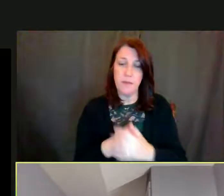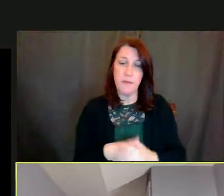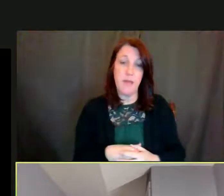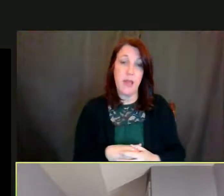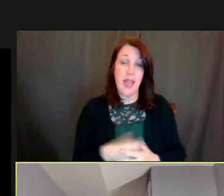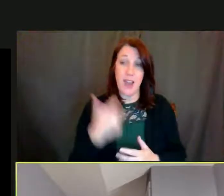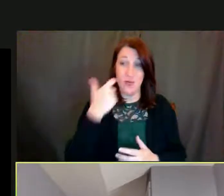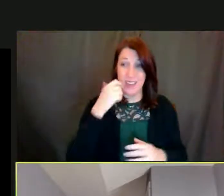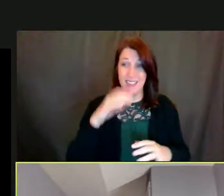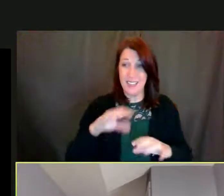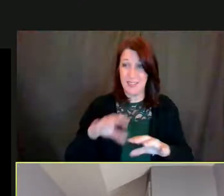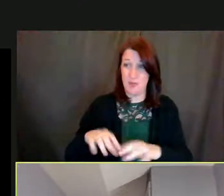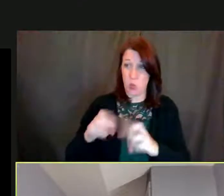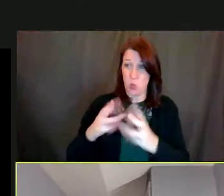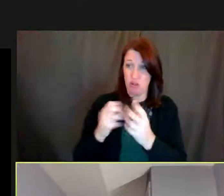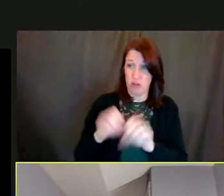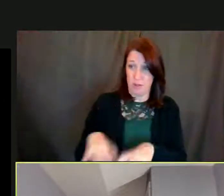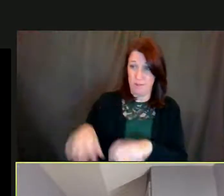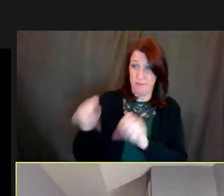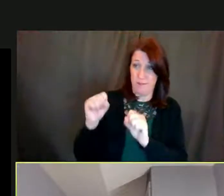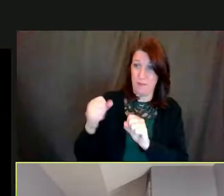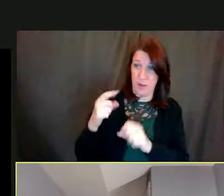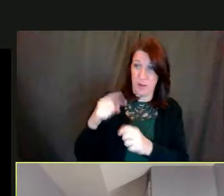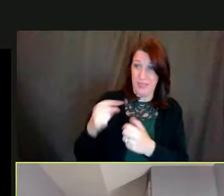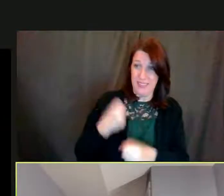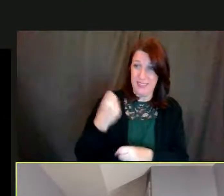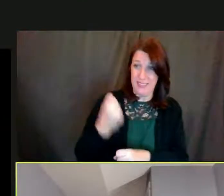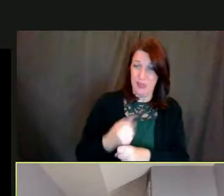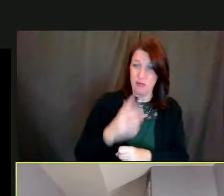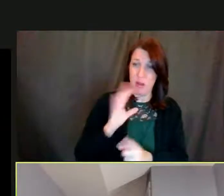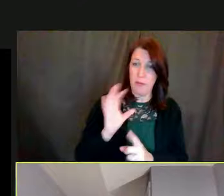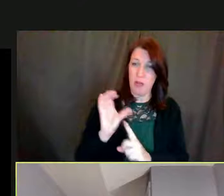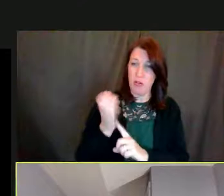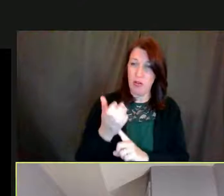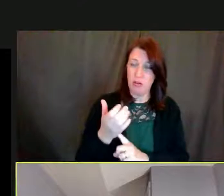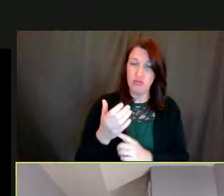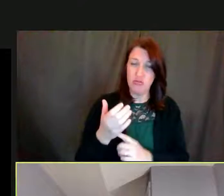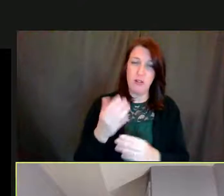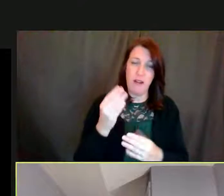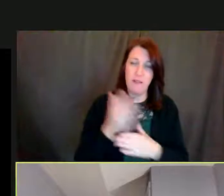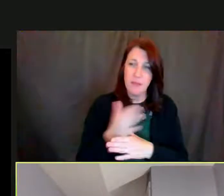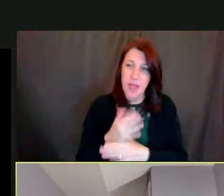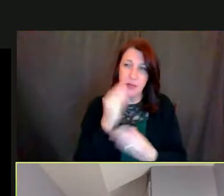workshop that they held actually earlier this year on the sort of culture of data management and sharing.